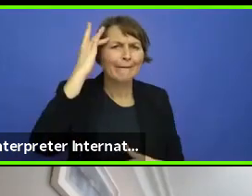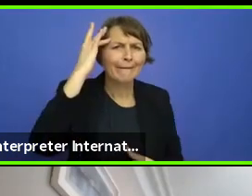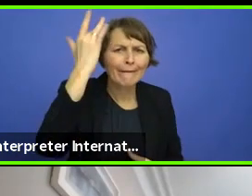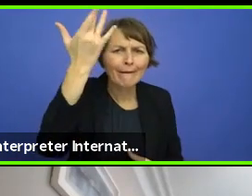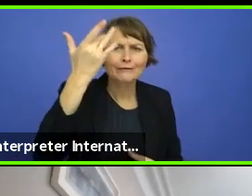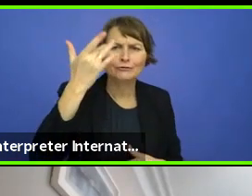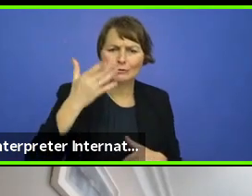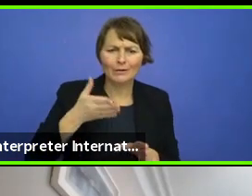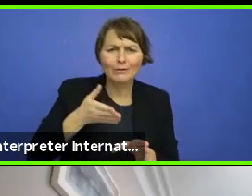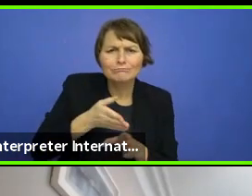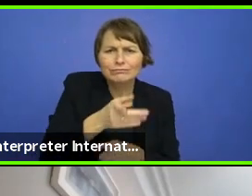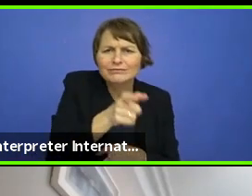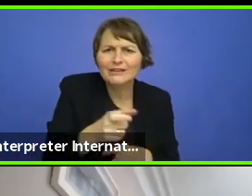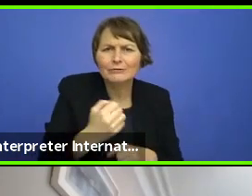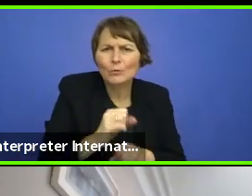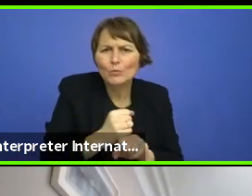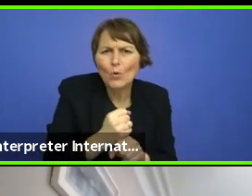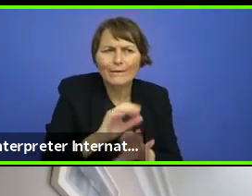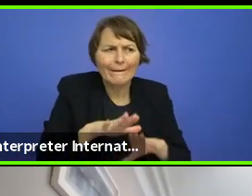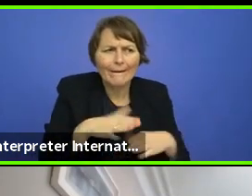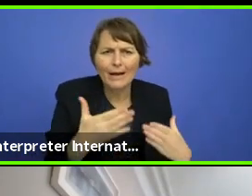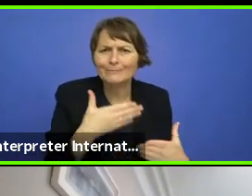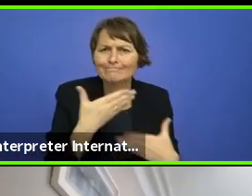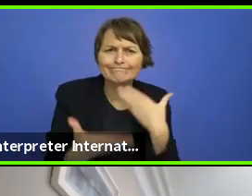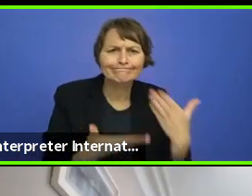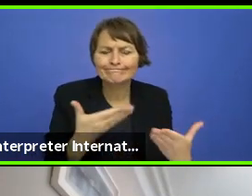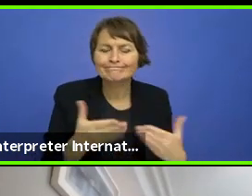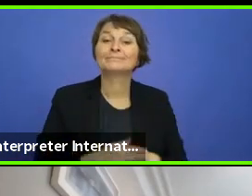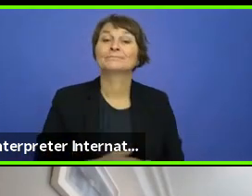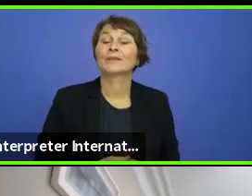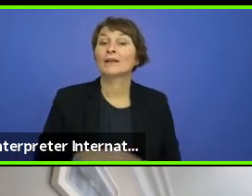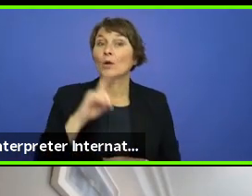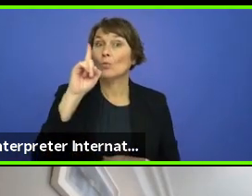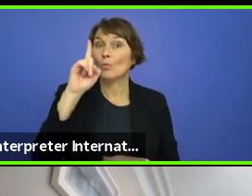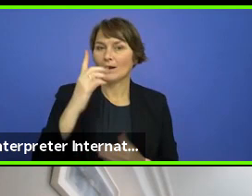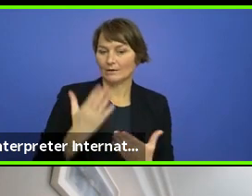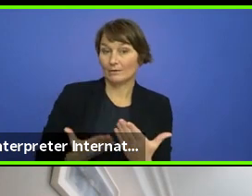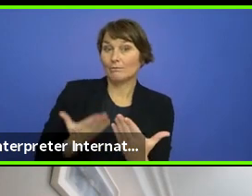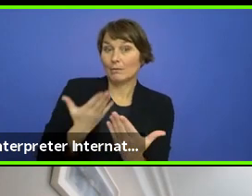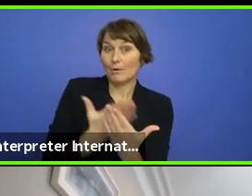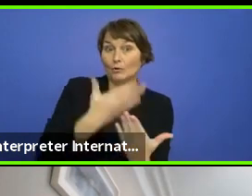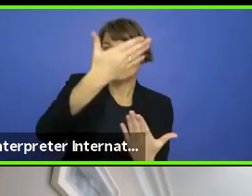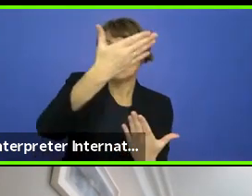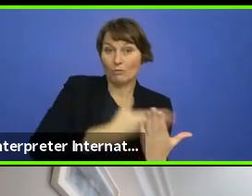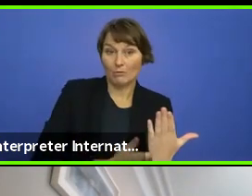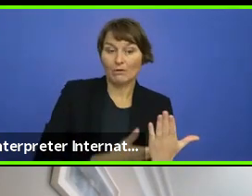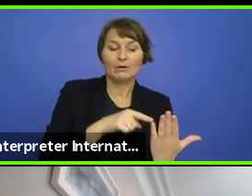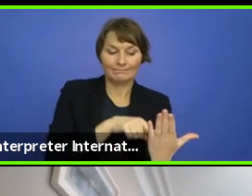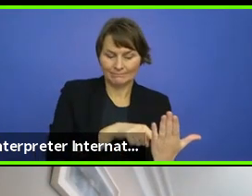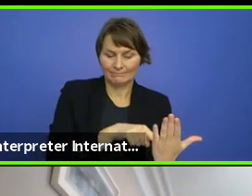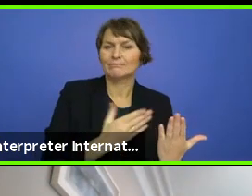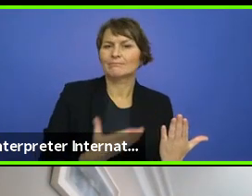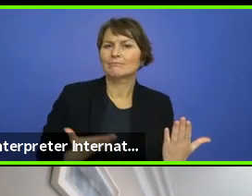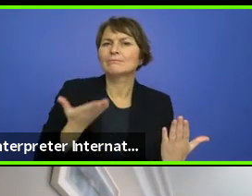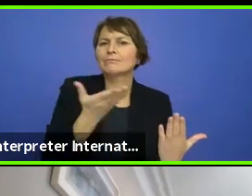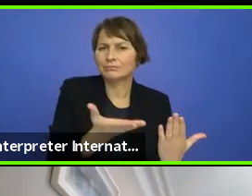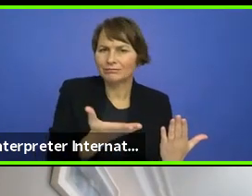And especially we discussed suggestions, a proposal that was made in a resolution of the European Parliament on Cultural